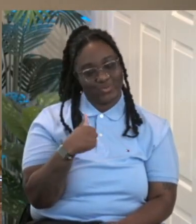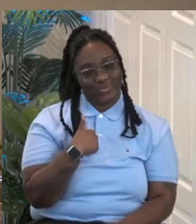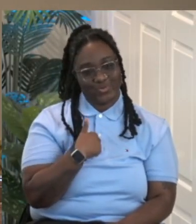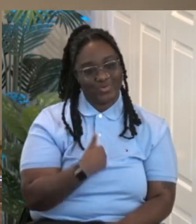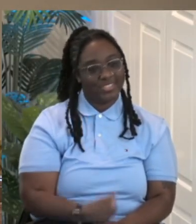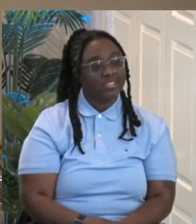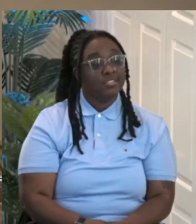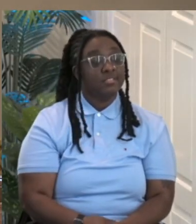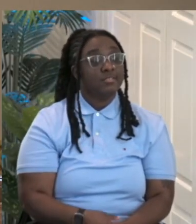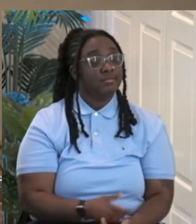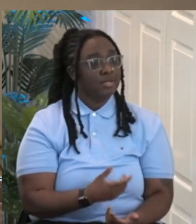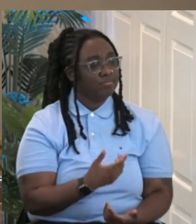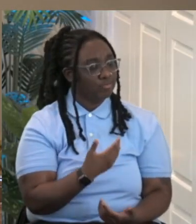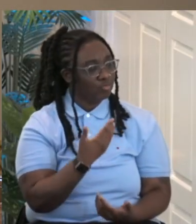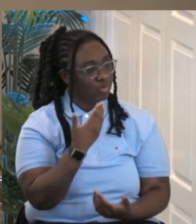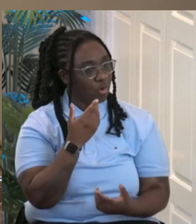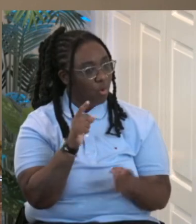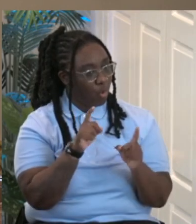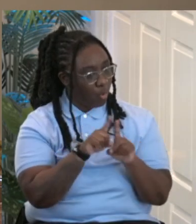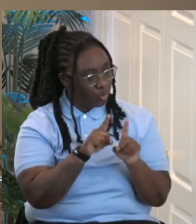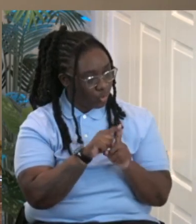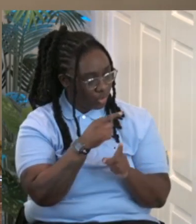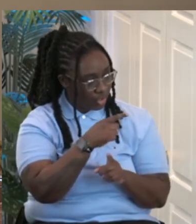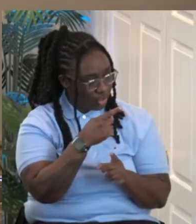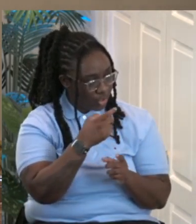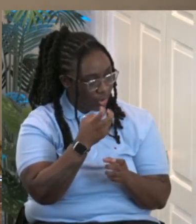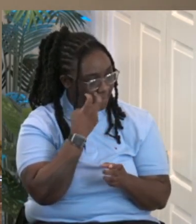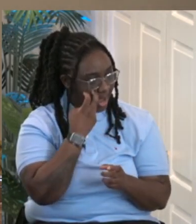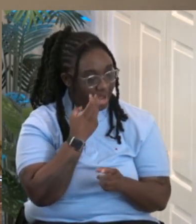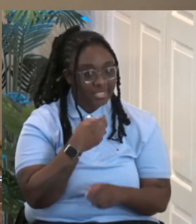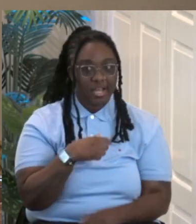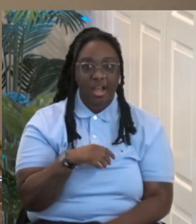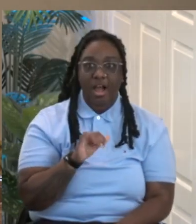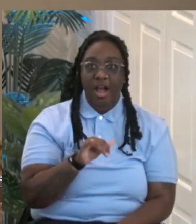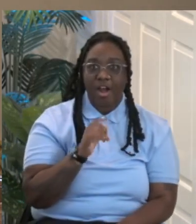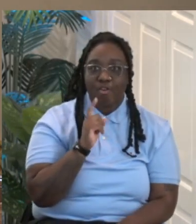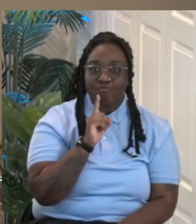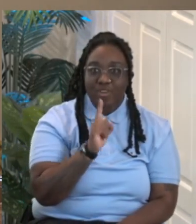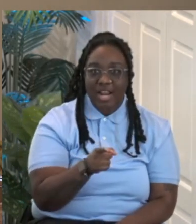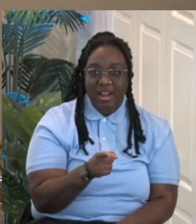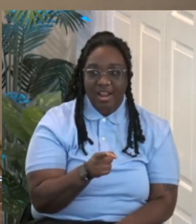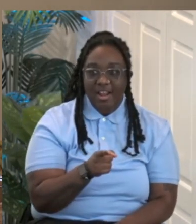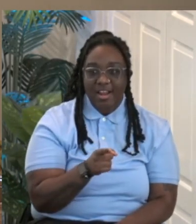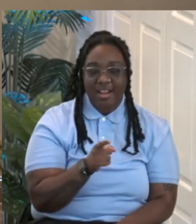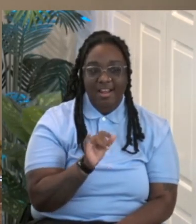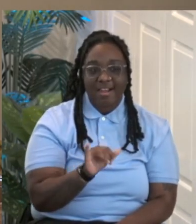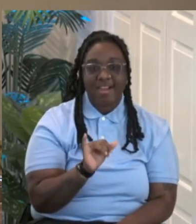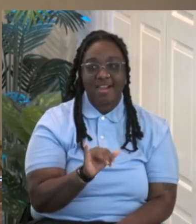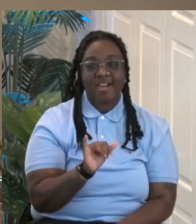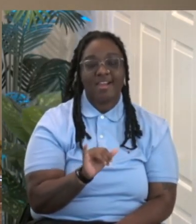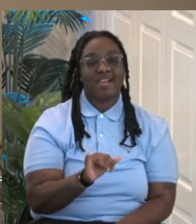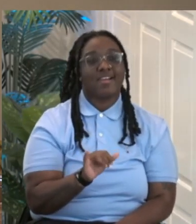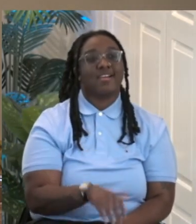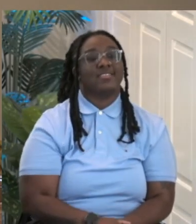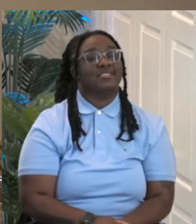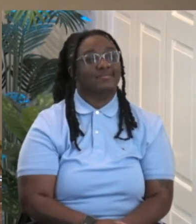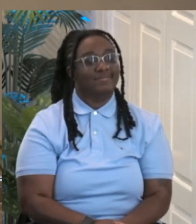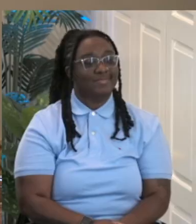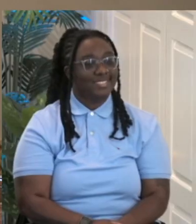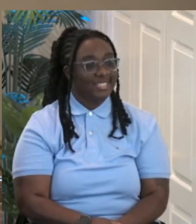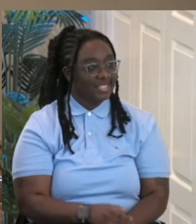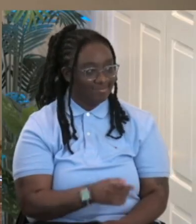well, you're also blind. And I said, really? He said, yeah. He said, because you